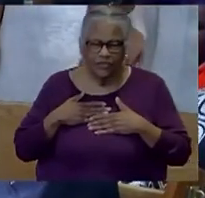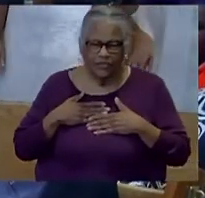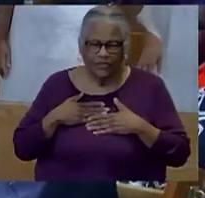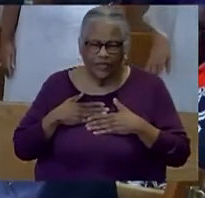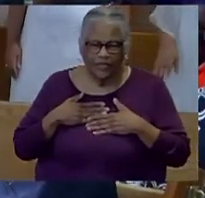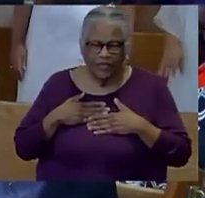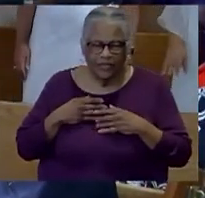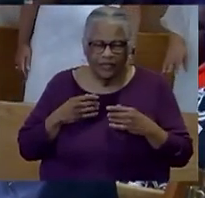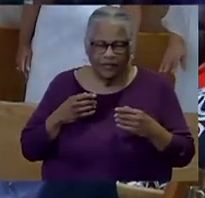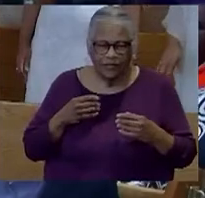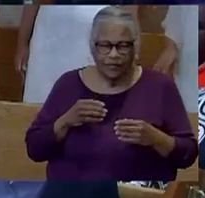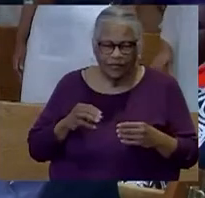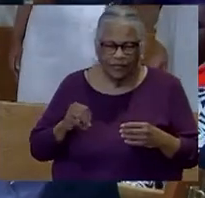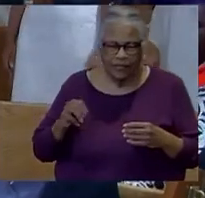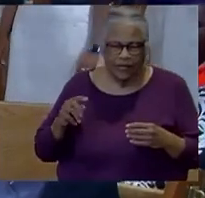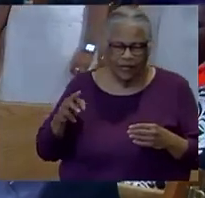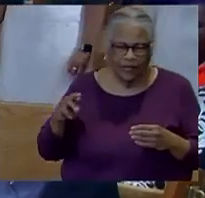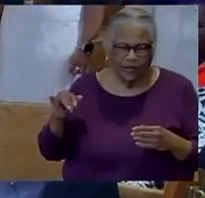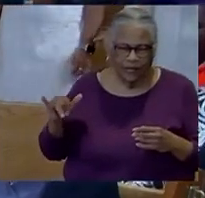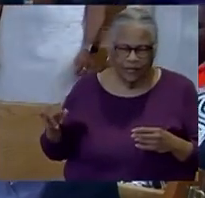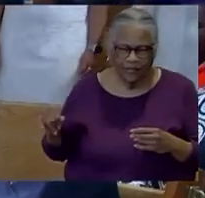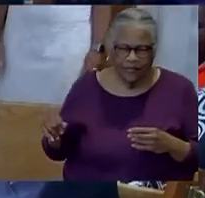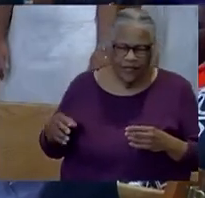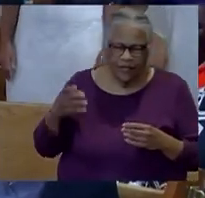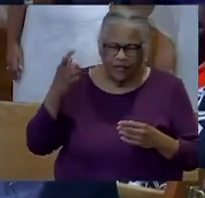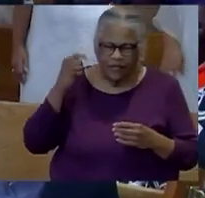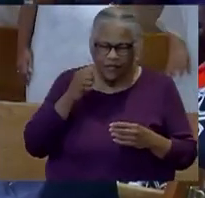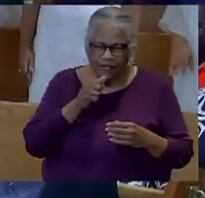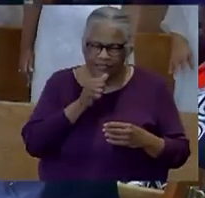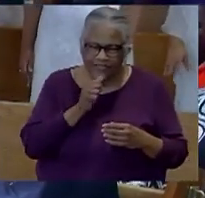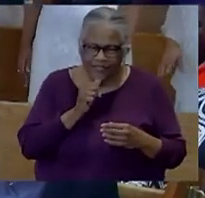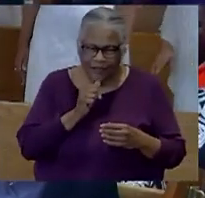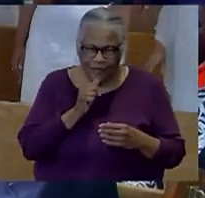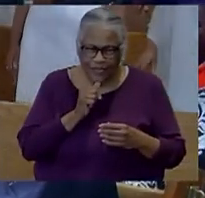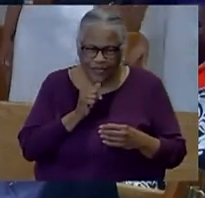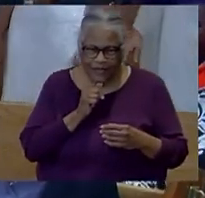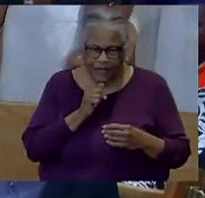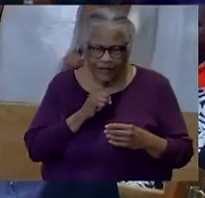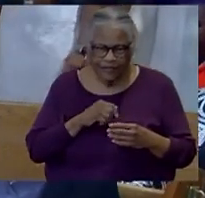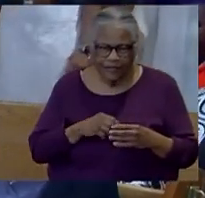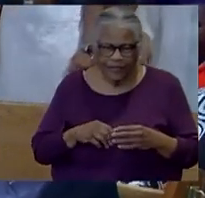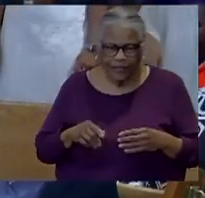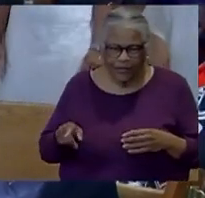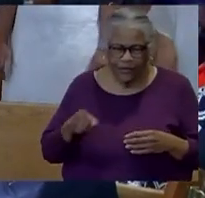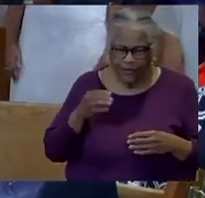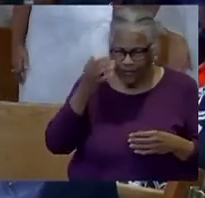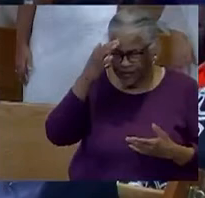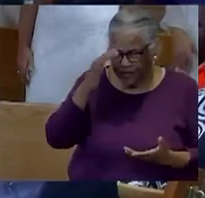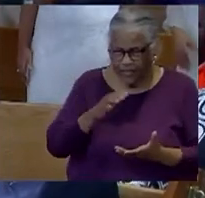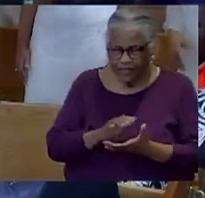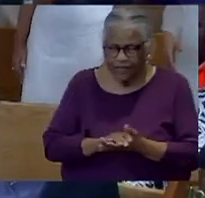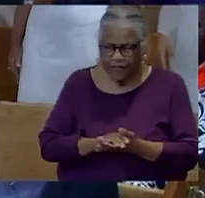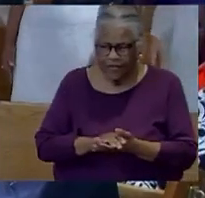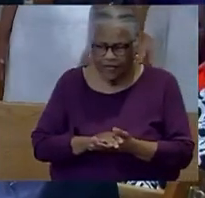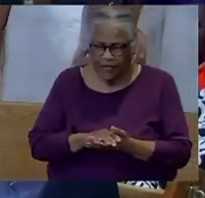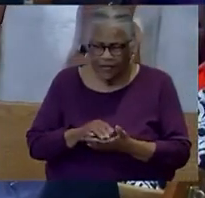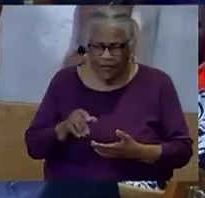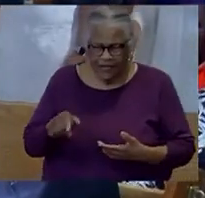the cross he would suffer. Do you believe? Is this who